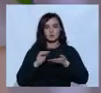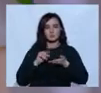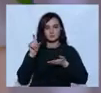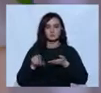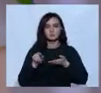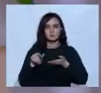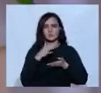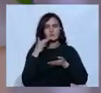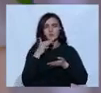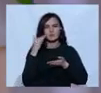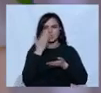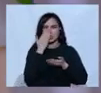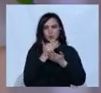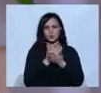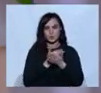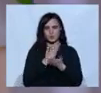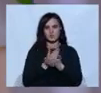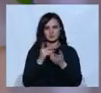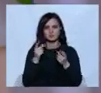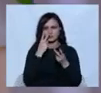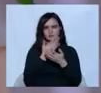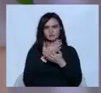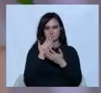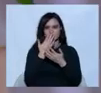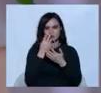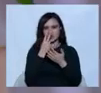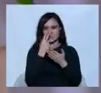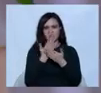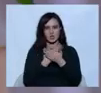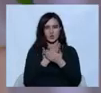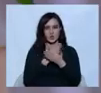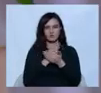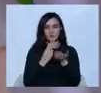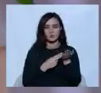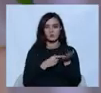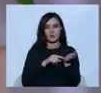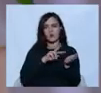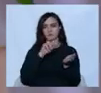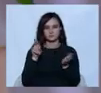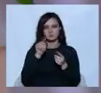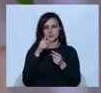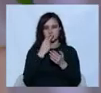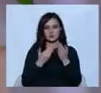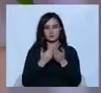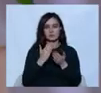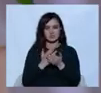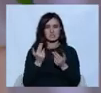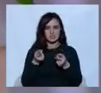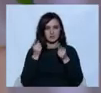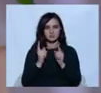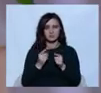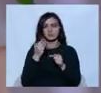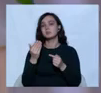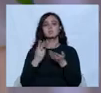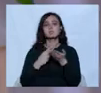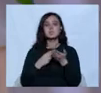time, whether it's in the English language, in German, whatever language. He